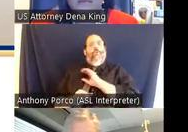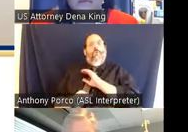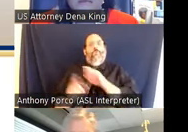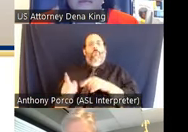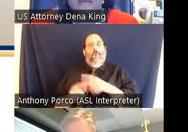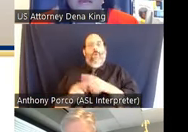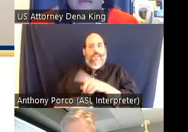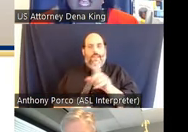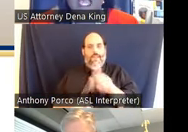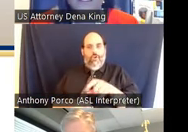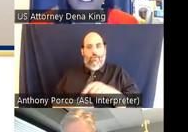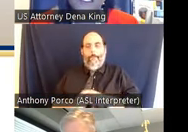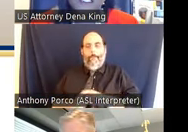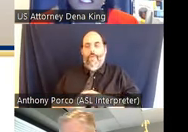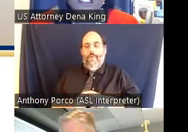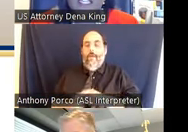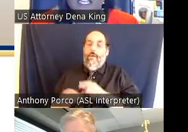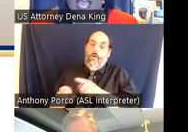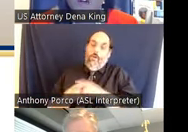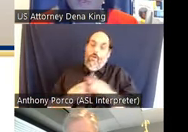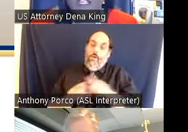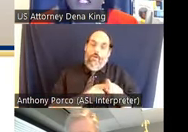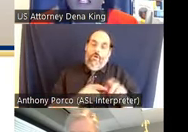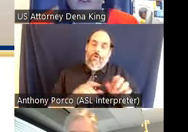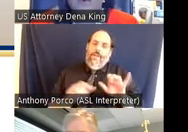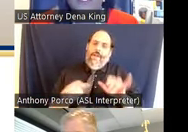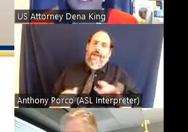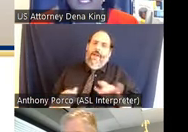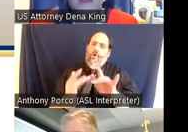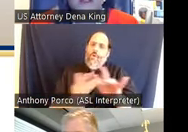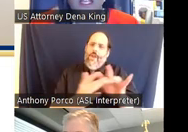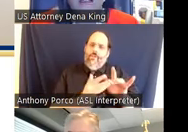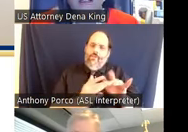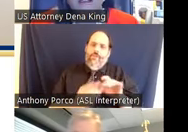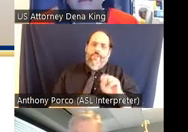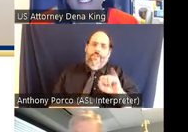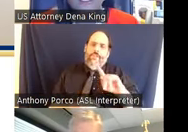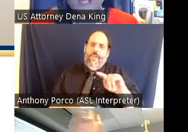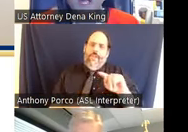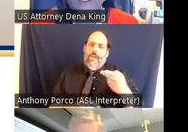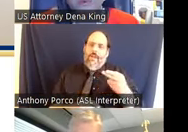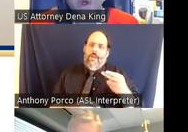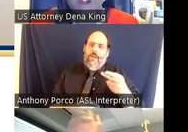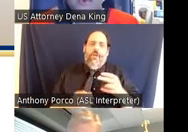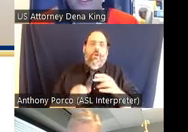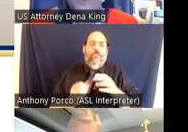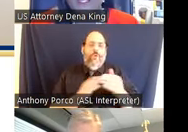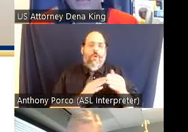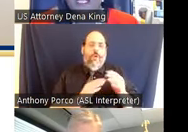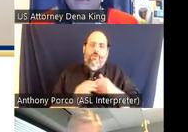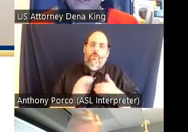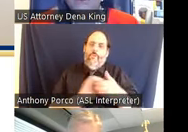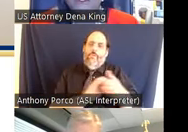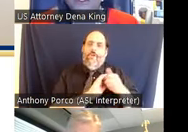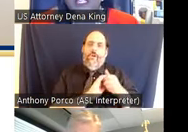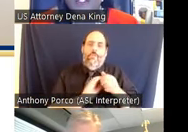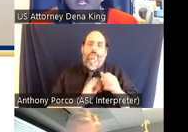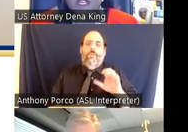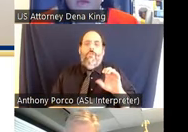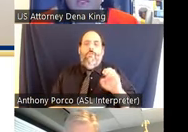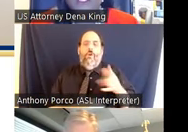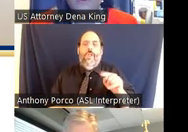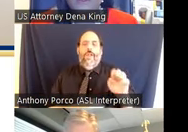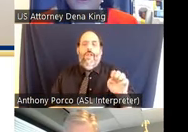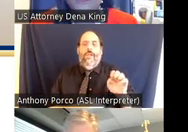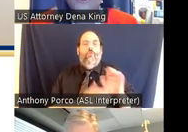when needed. In addition to conducting outreach with the Sikh community, My district also partnered with the Charlotte-Mecklenburg School